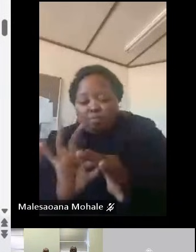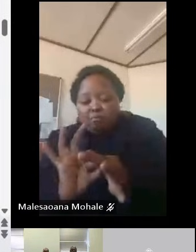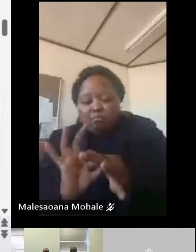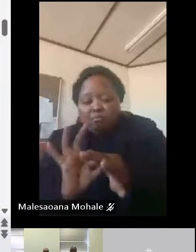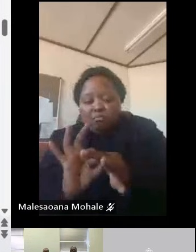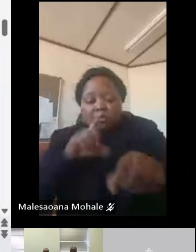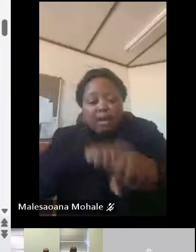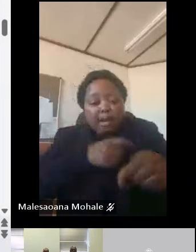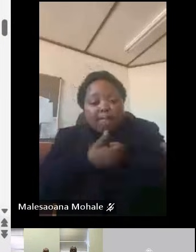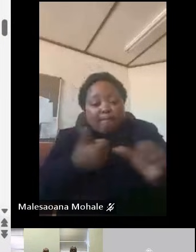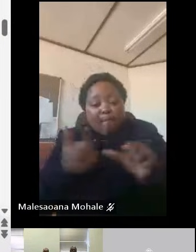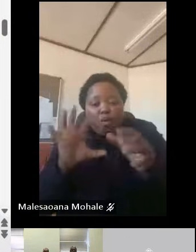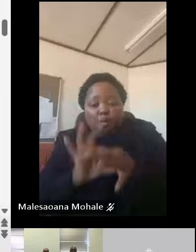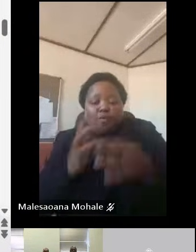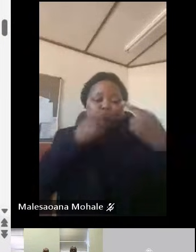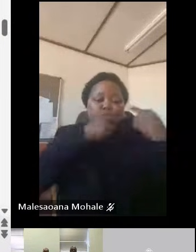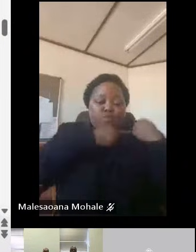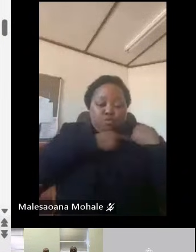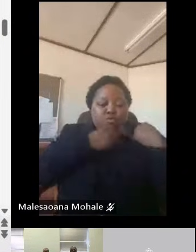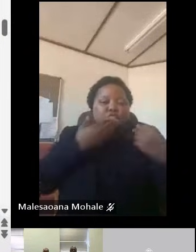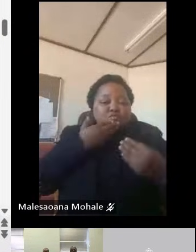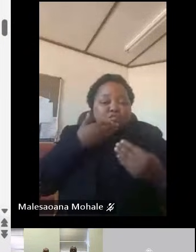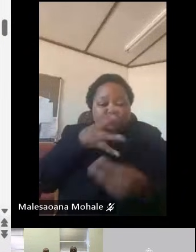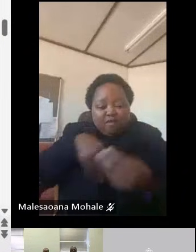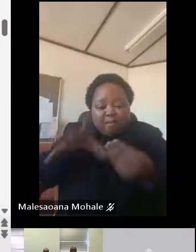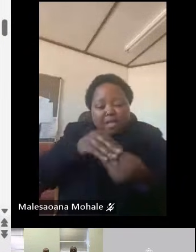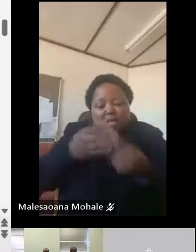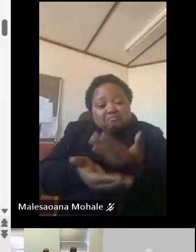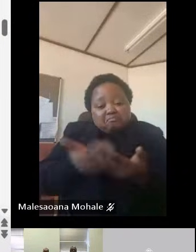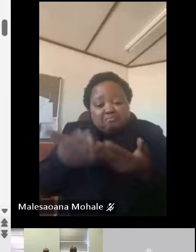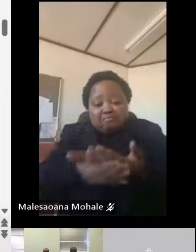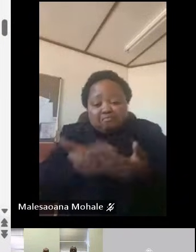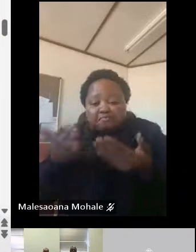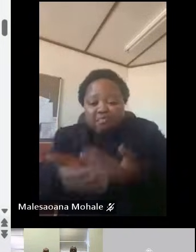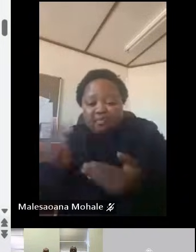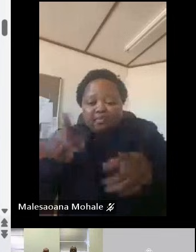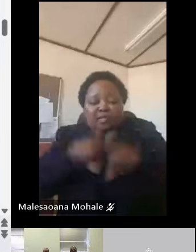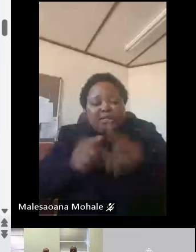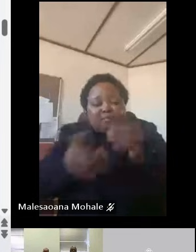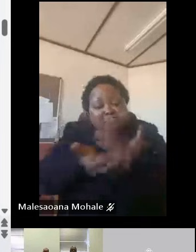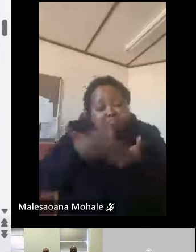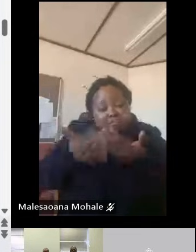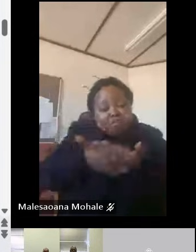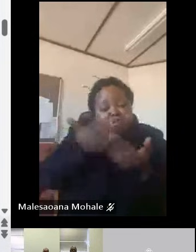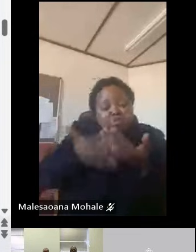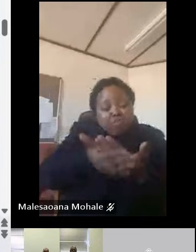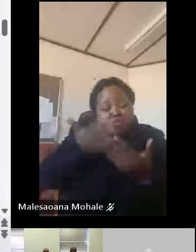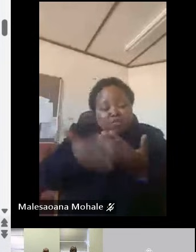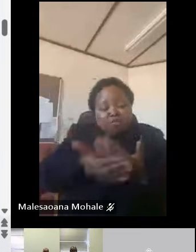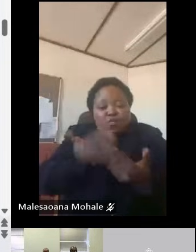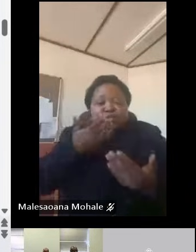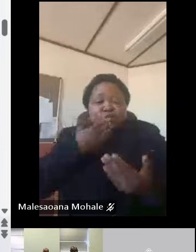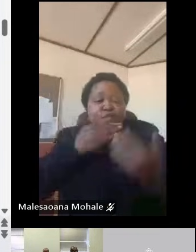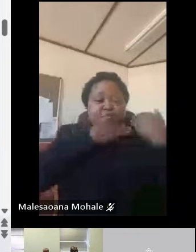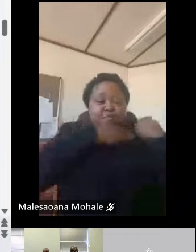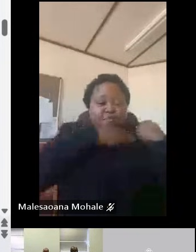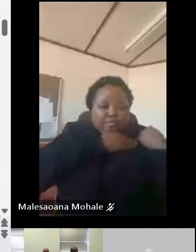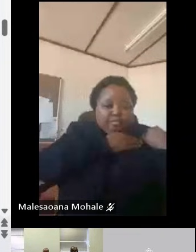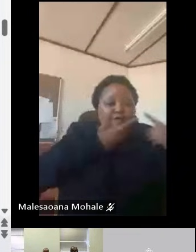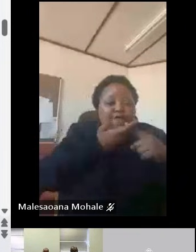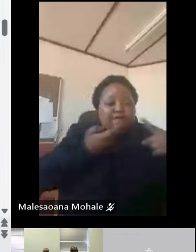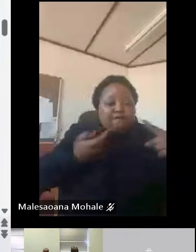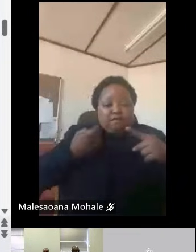taking care of the family, the responsibility of nurturing, is that load lifted from their